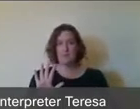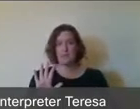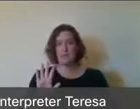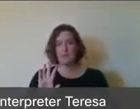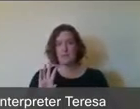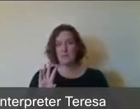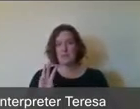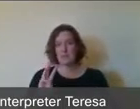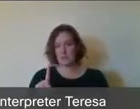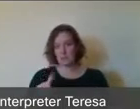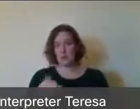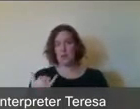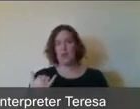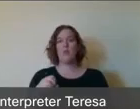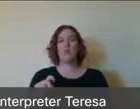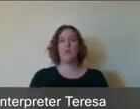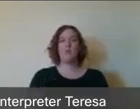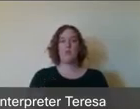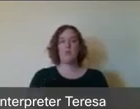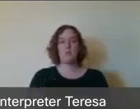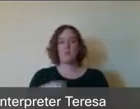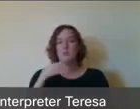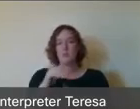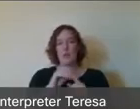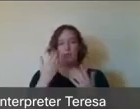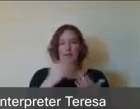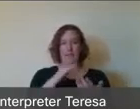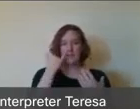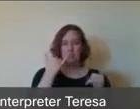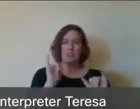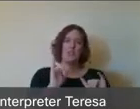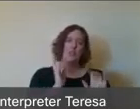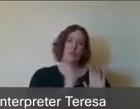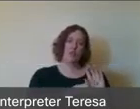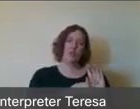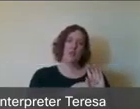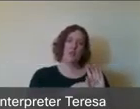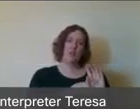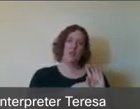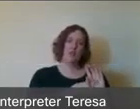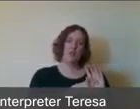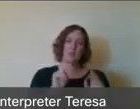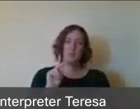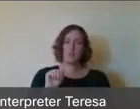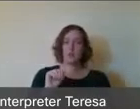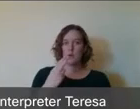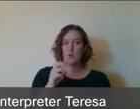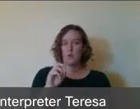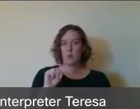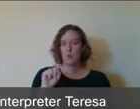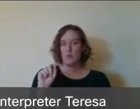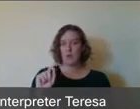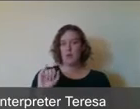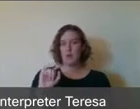61 now, great. A reminder again, if you're still clocking in or still signing in, it's kahoot.it,